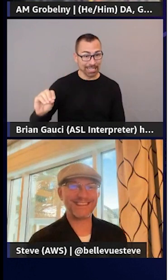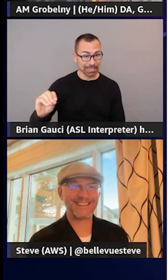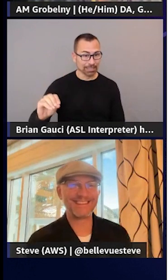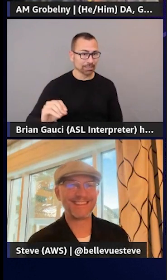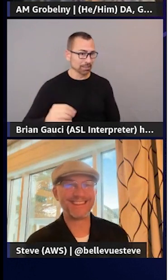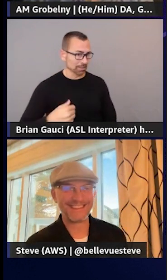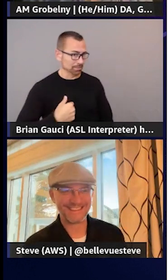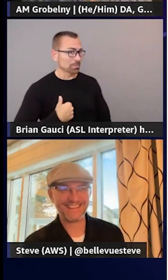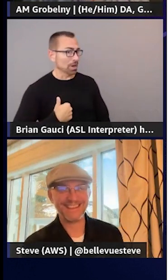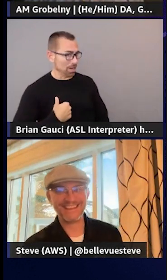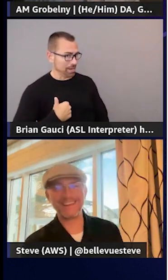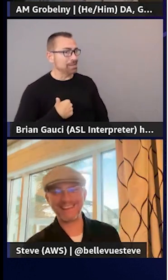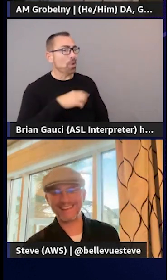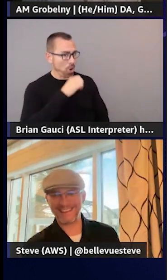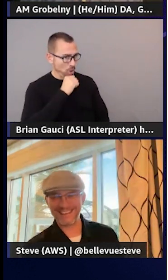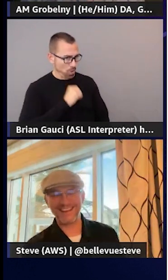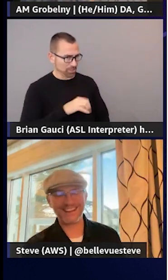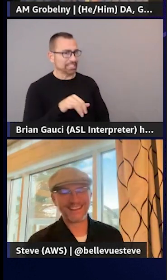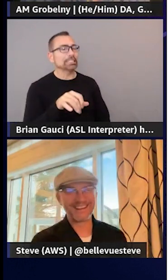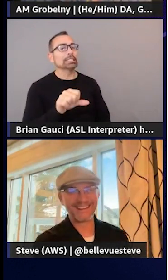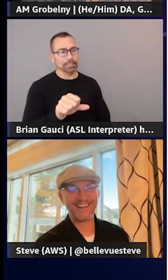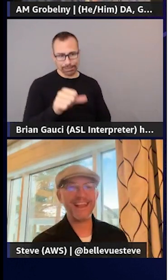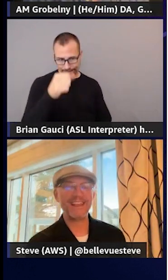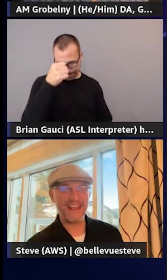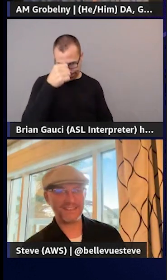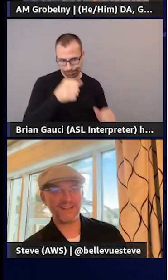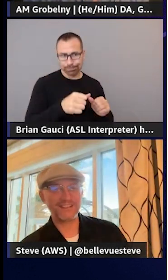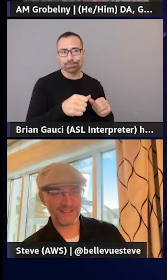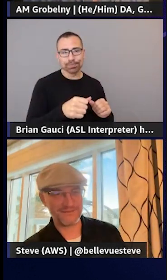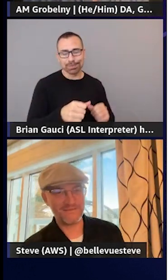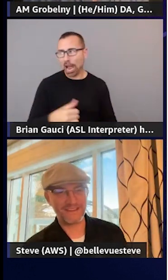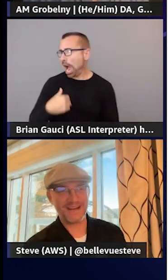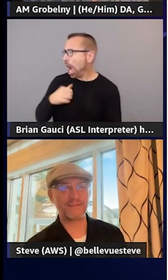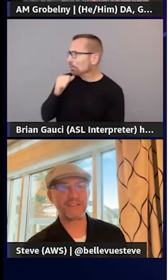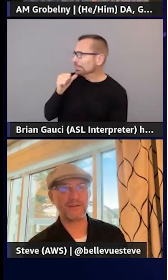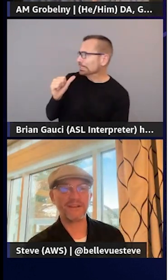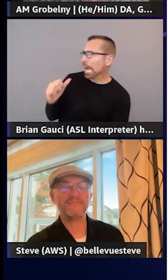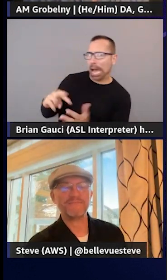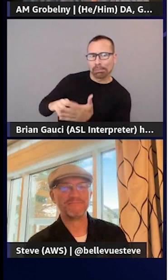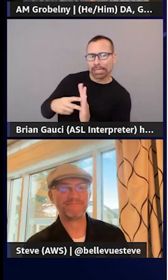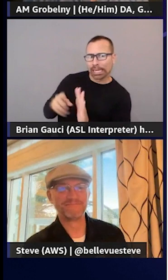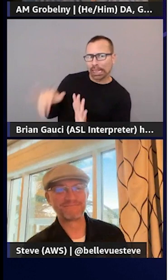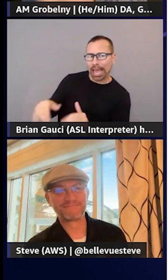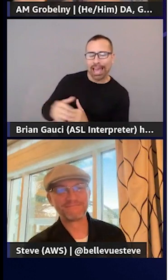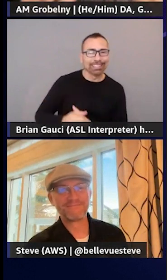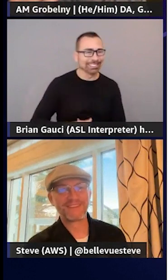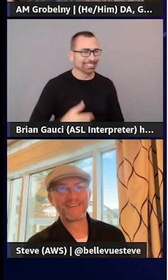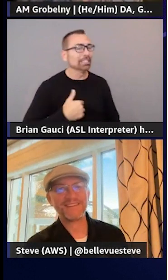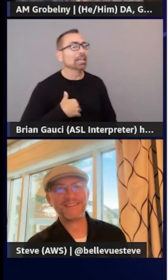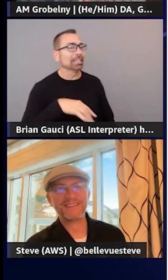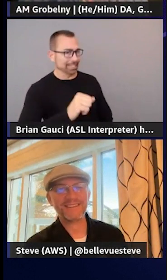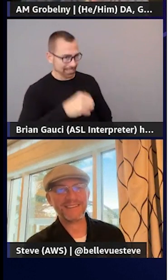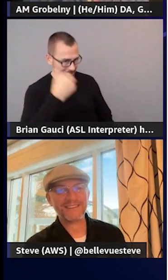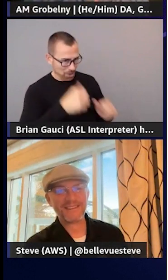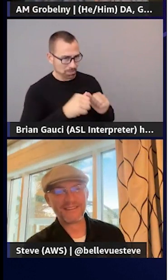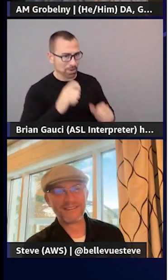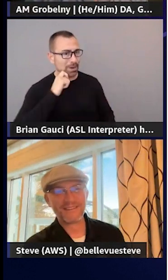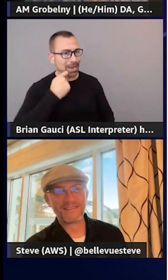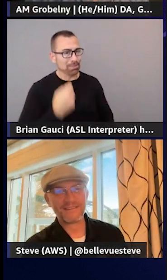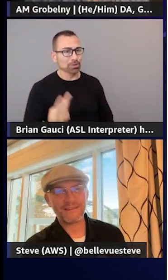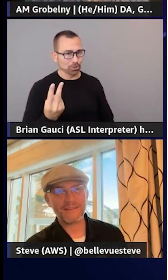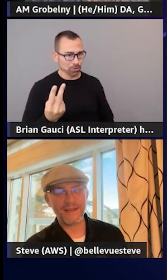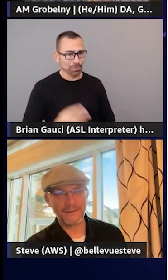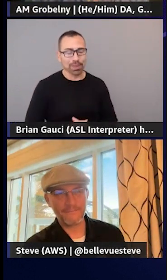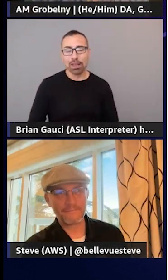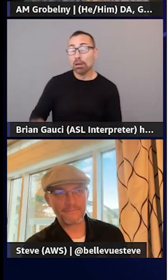Wasn't implying that, Steve. Wasn't implying that. But yes, I do remember the Apple II. There were a lot of like text-based games